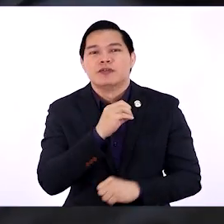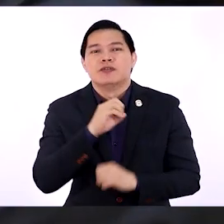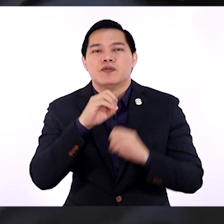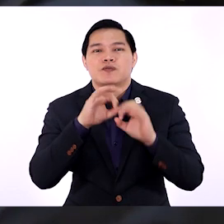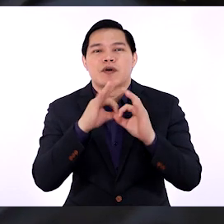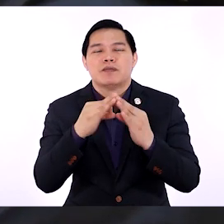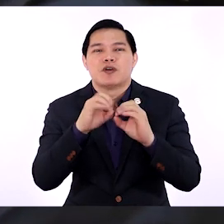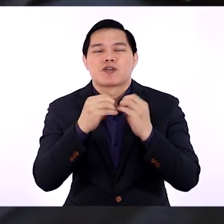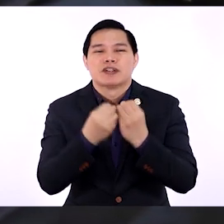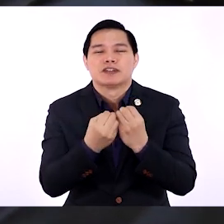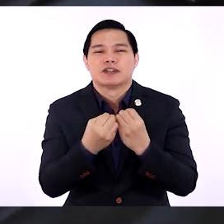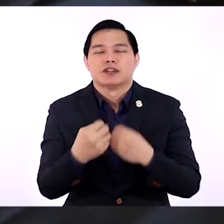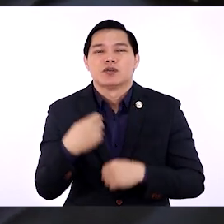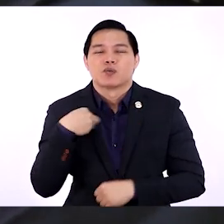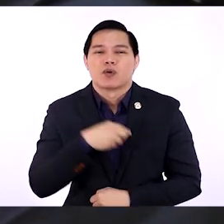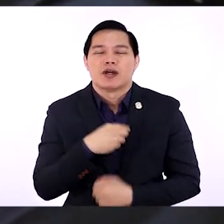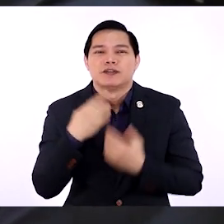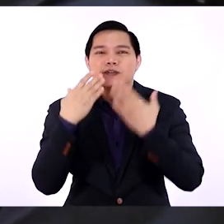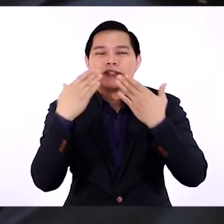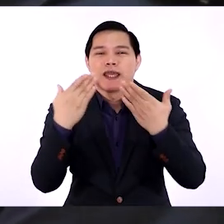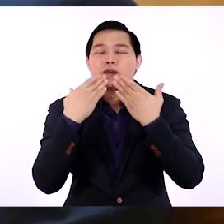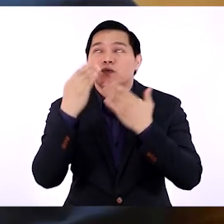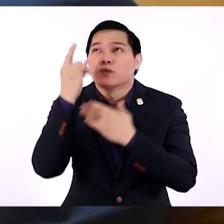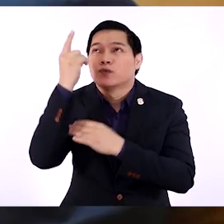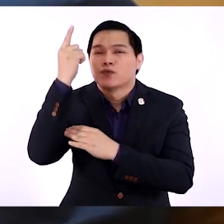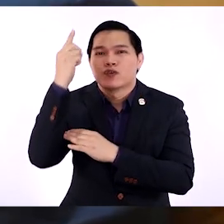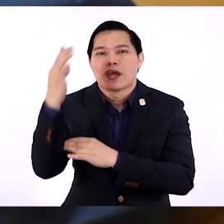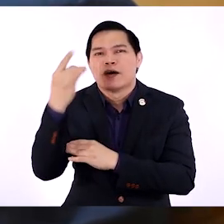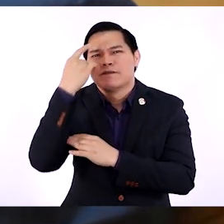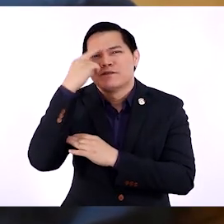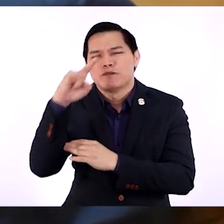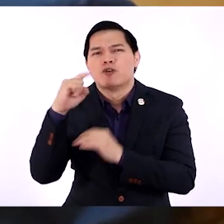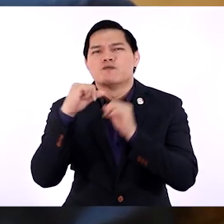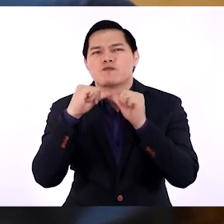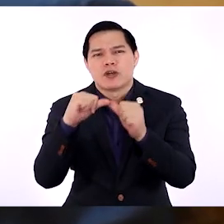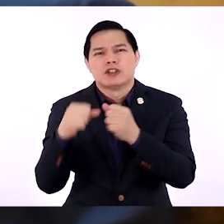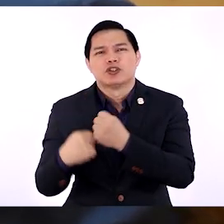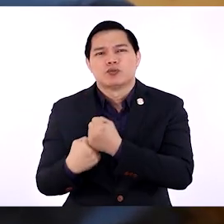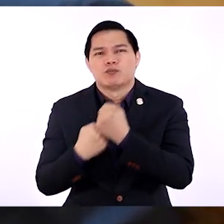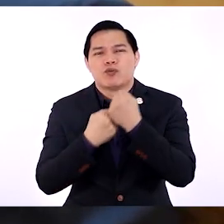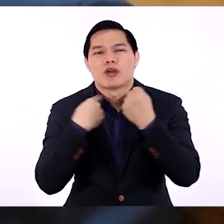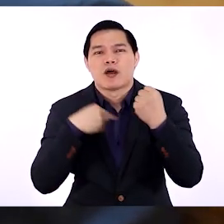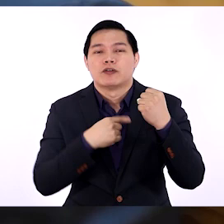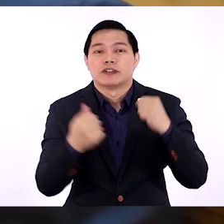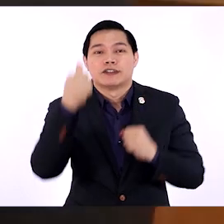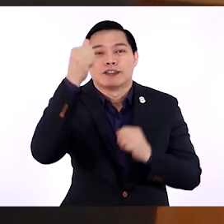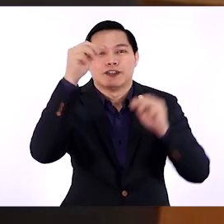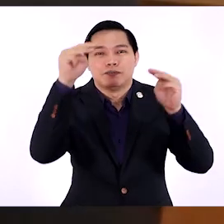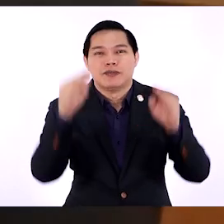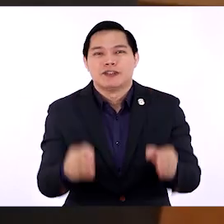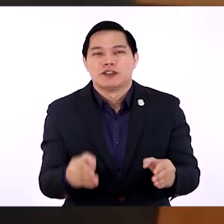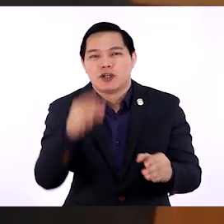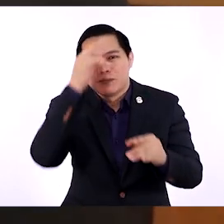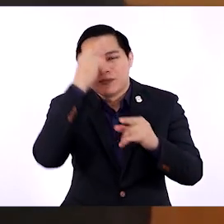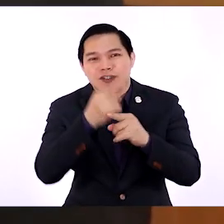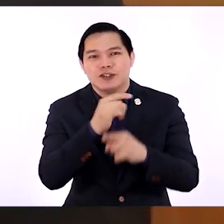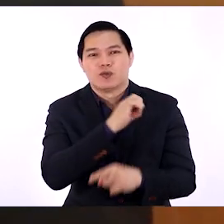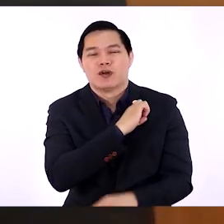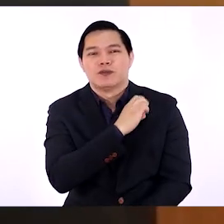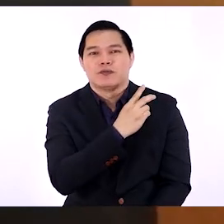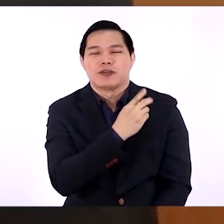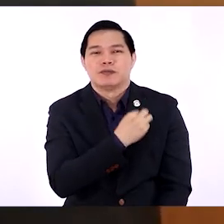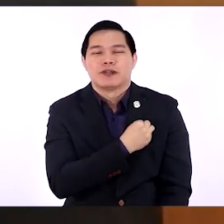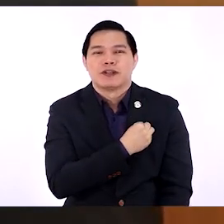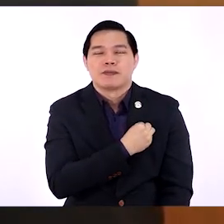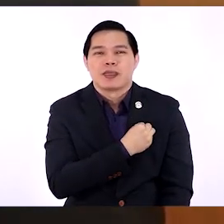organization. We are very thankful to God for the constant support of our executive minister, Brother Eduardo V.